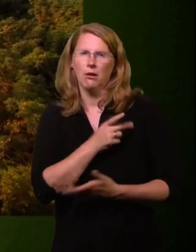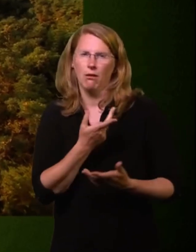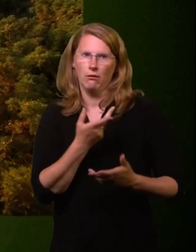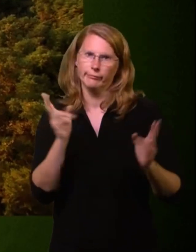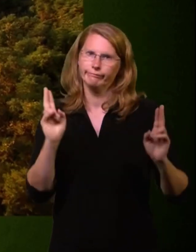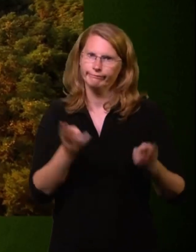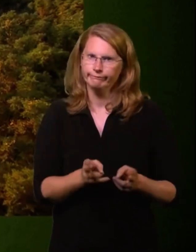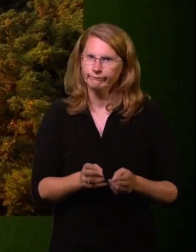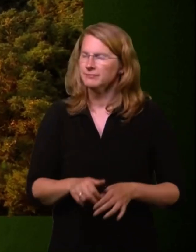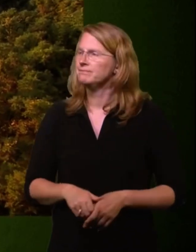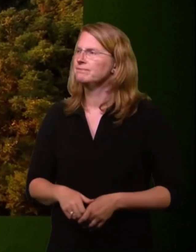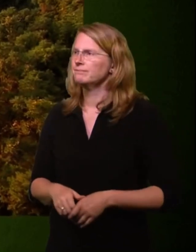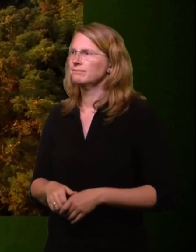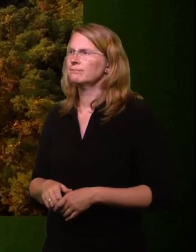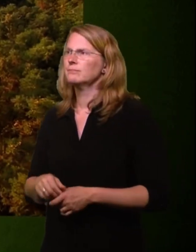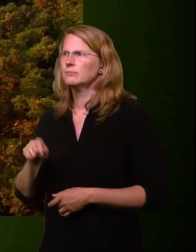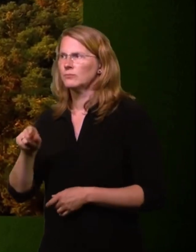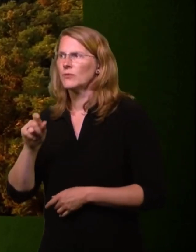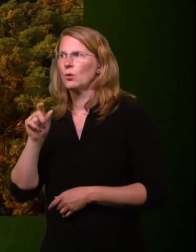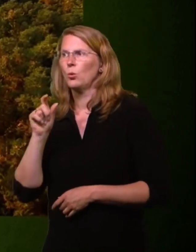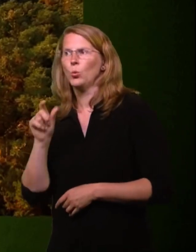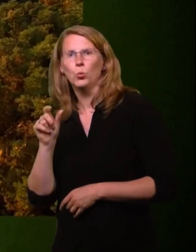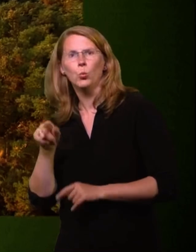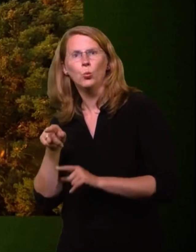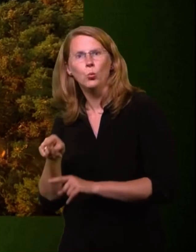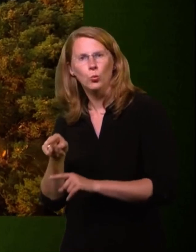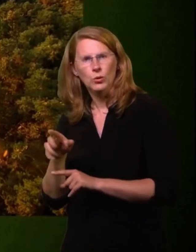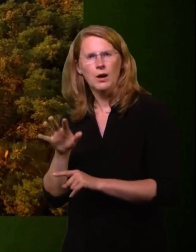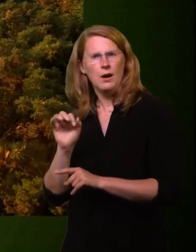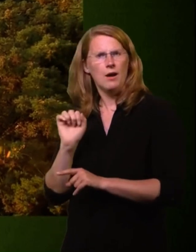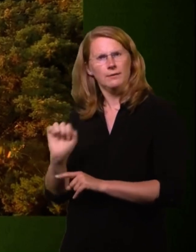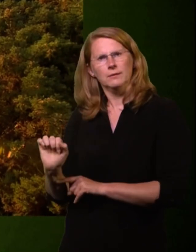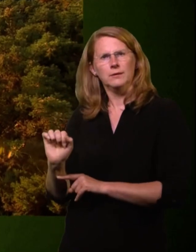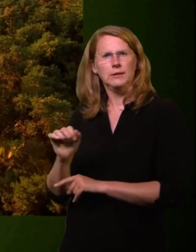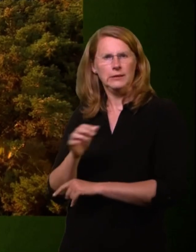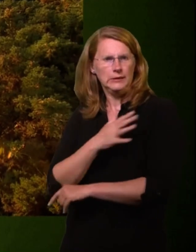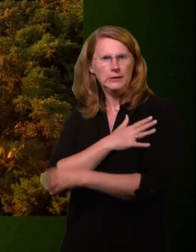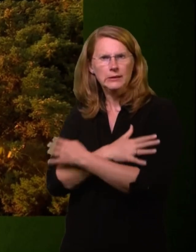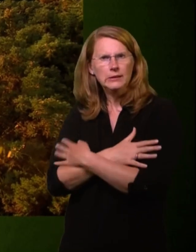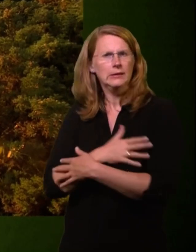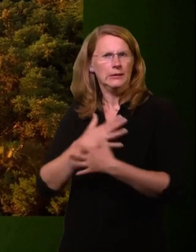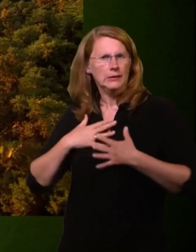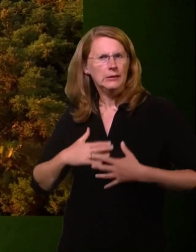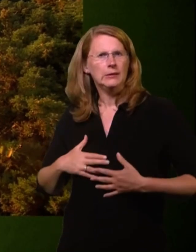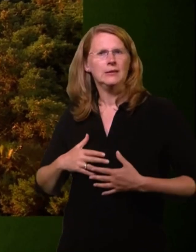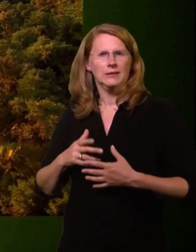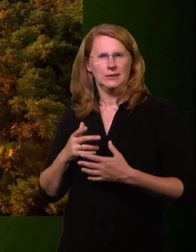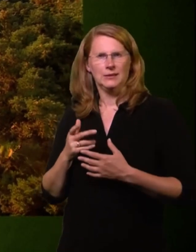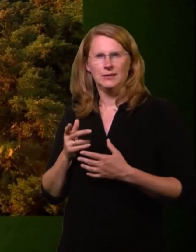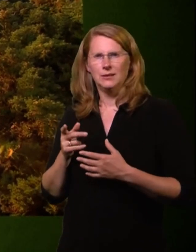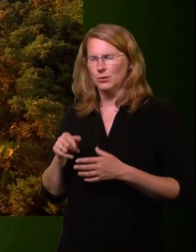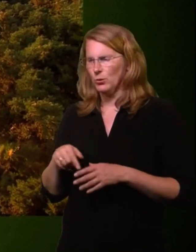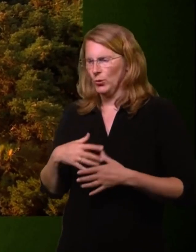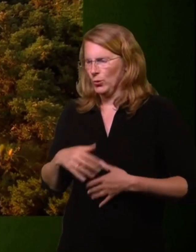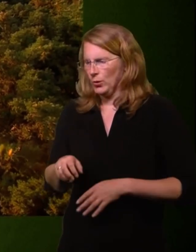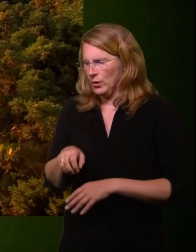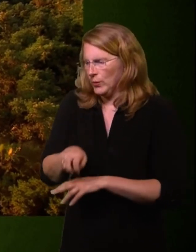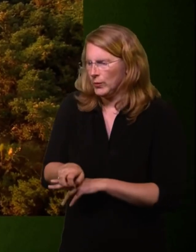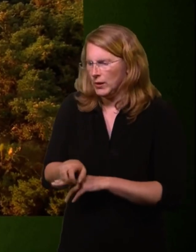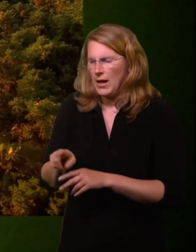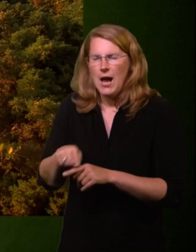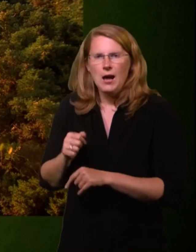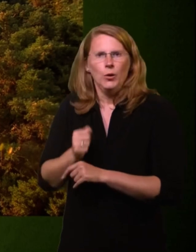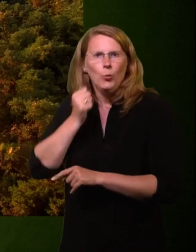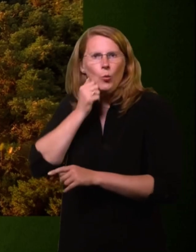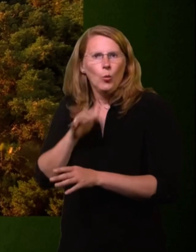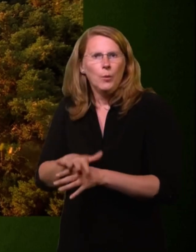cuckoos still have brood patches, those in areas of skin on their chest which are engorged with blood, to warm their eggs. but they don't